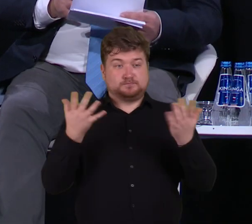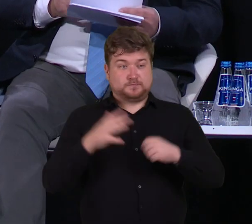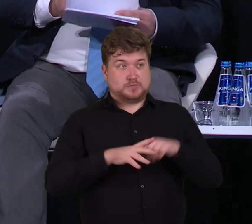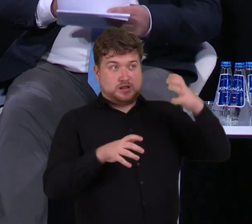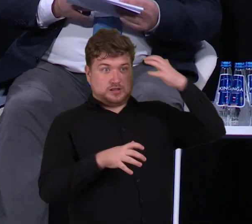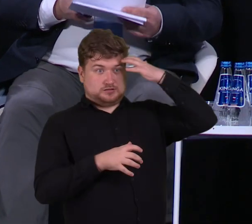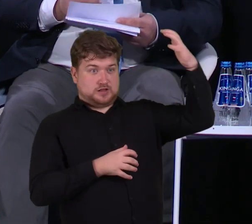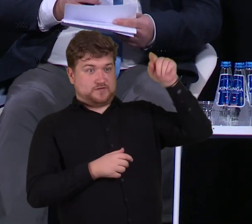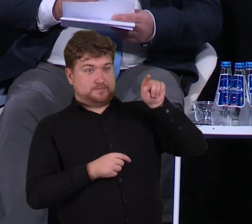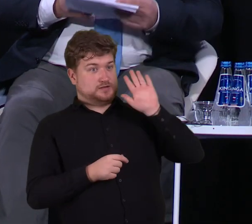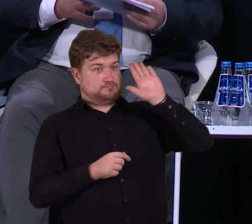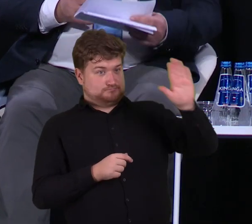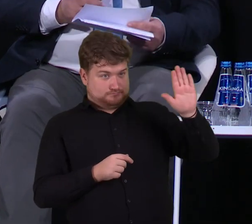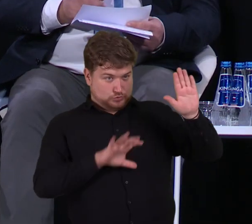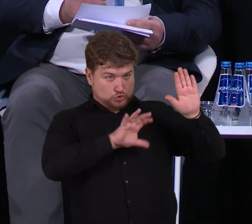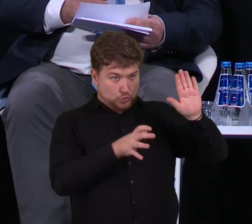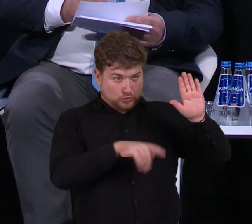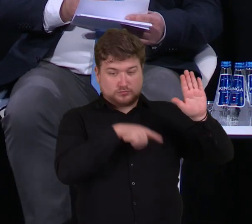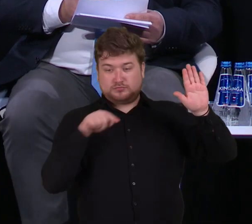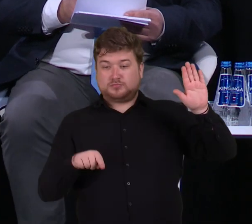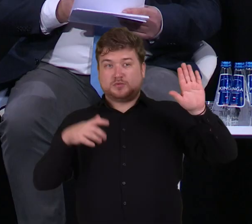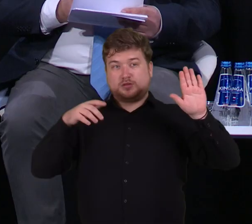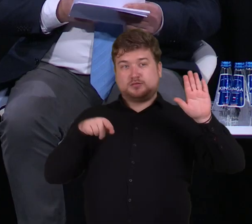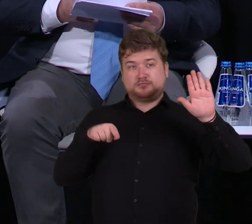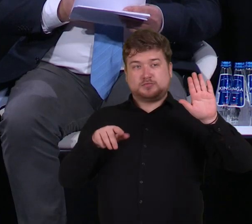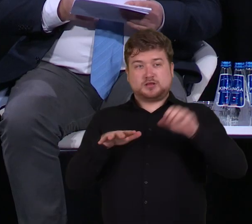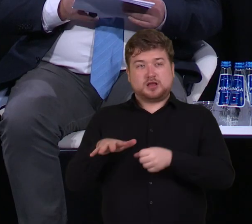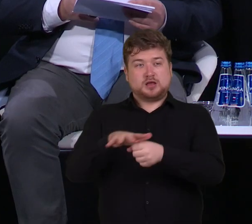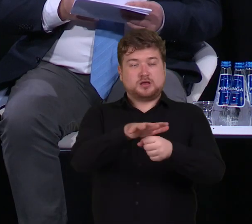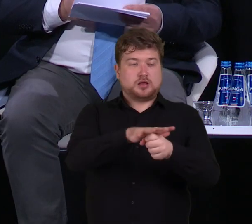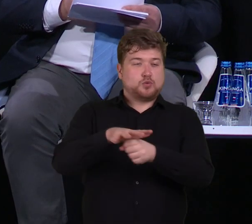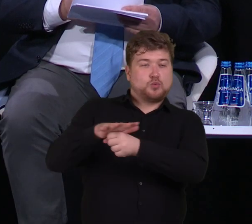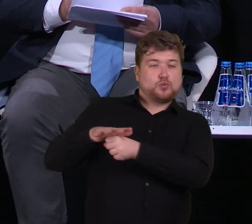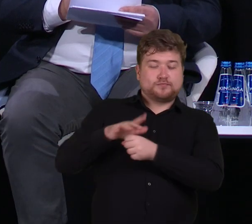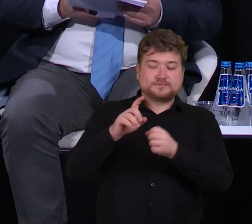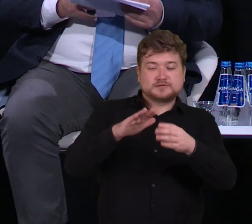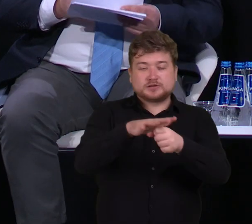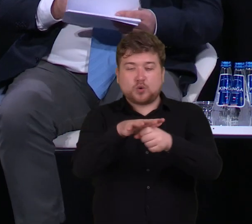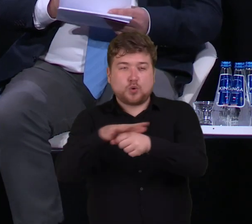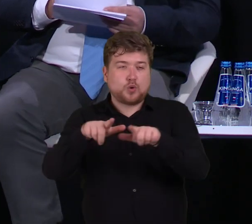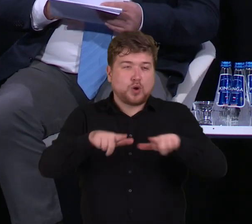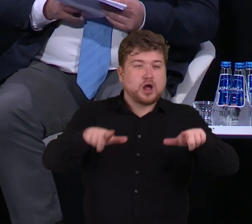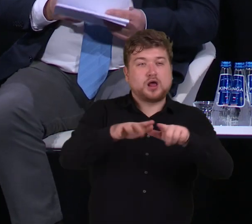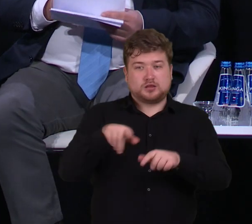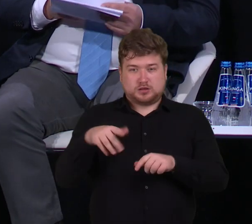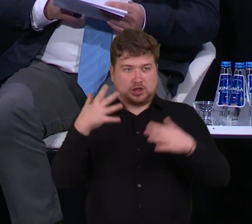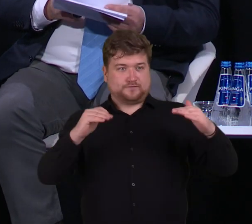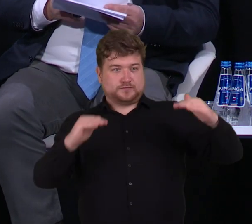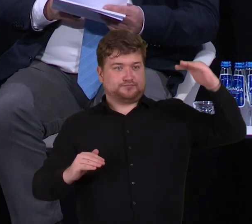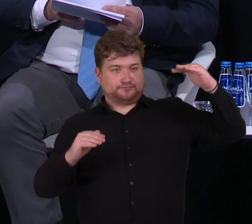levels, decision and implementation. And we need to find some some scale for